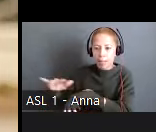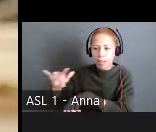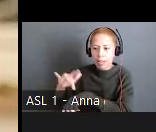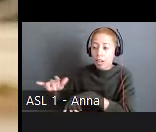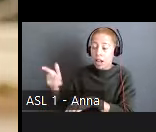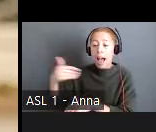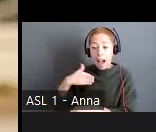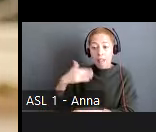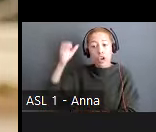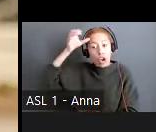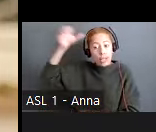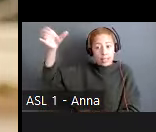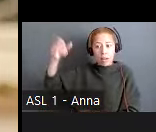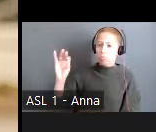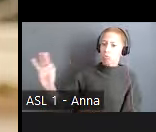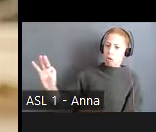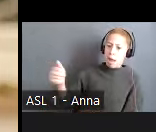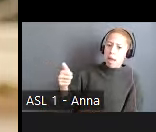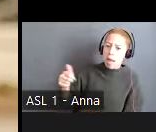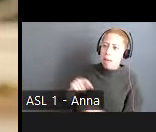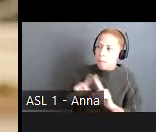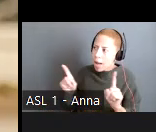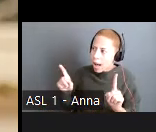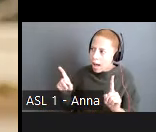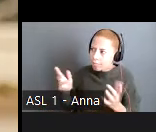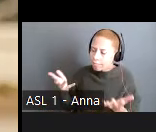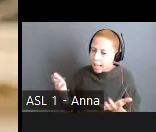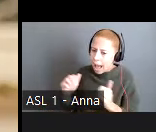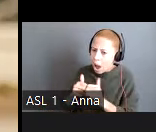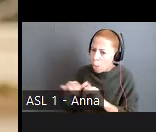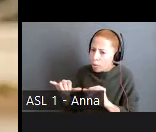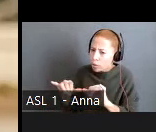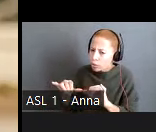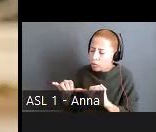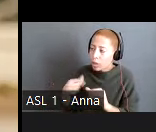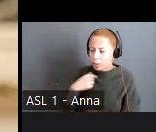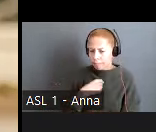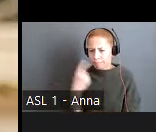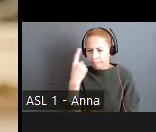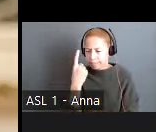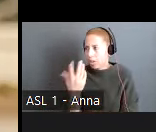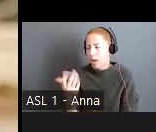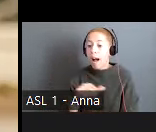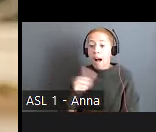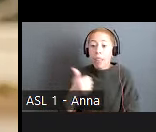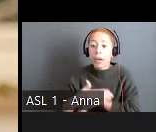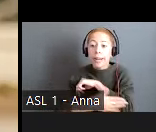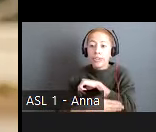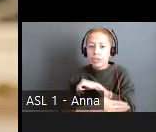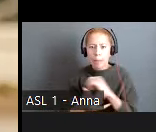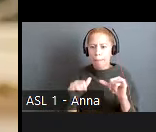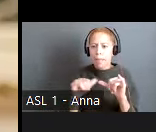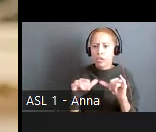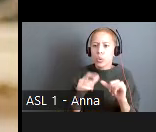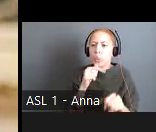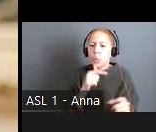okay. And then we said to ourselves, well, some other country must have done one. They must have measured it, right?